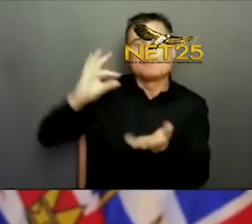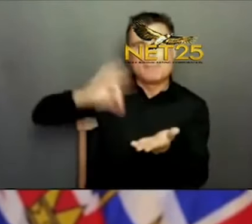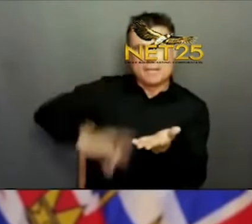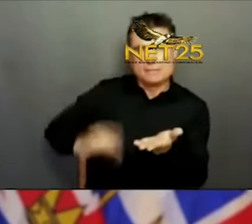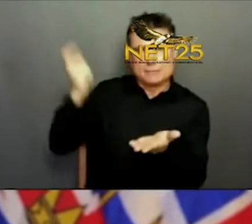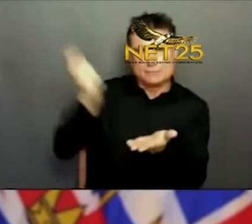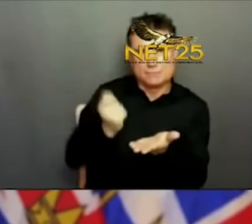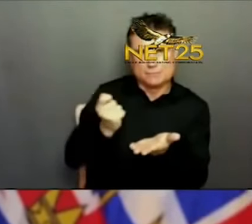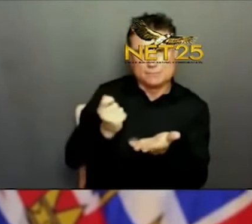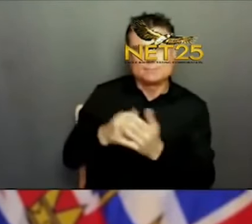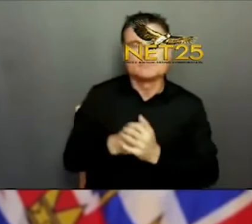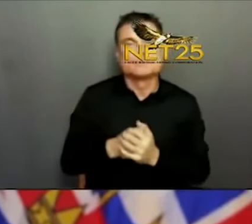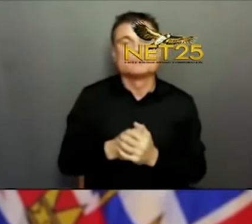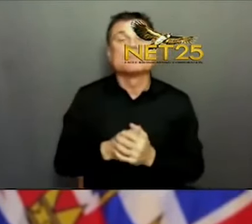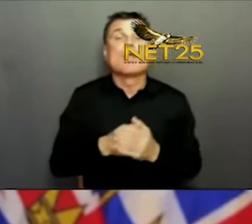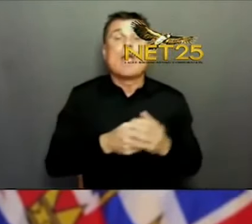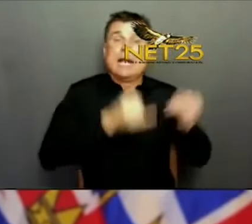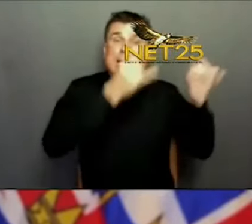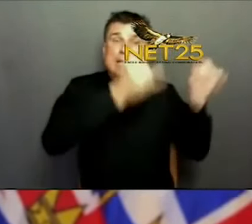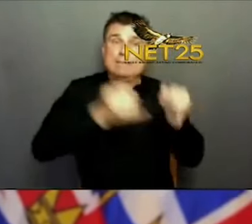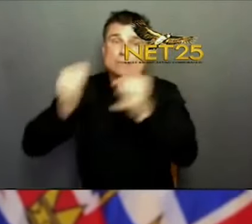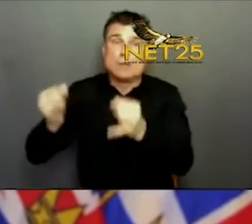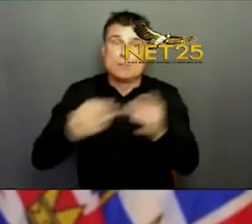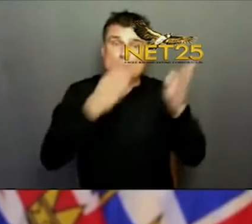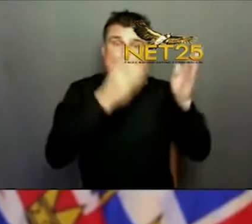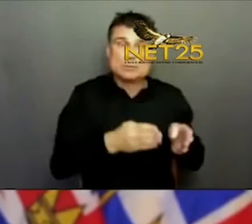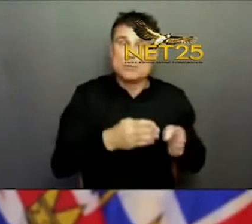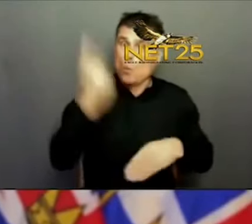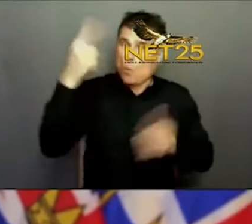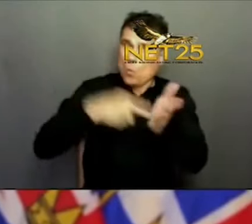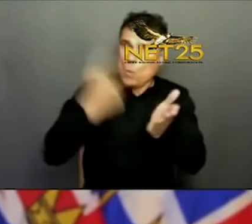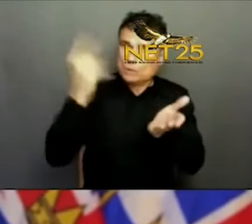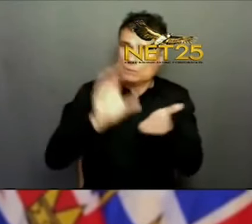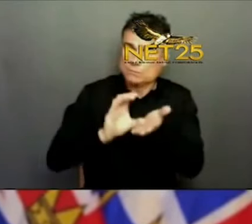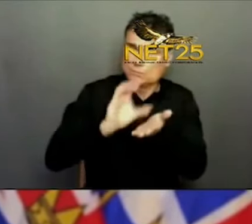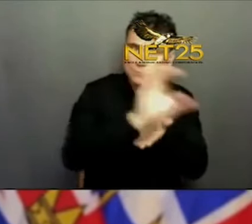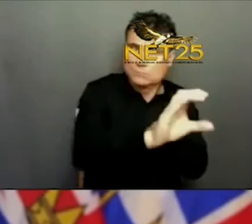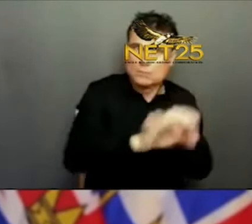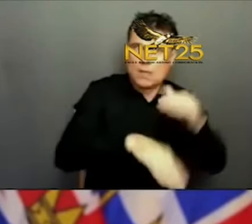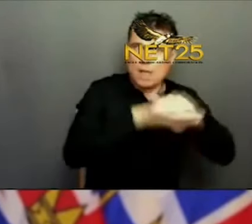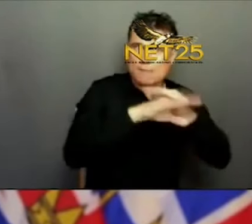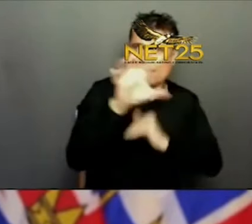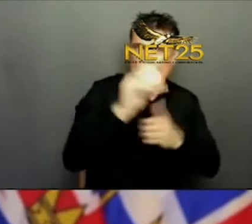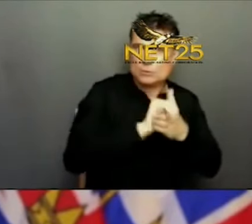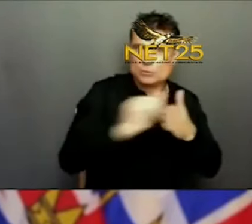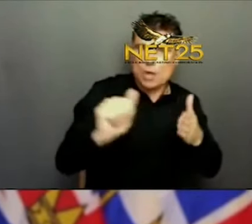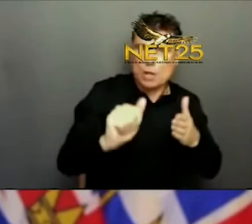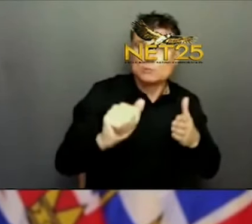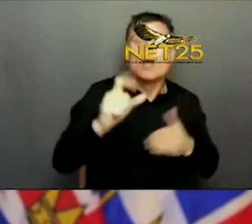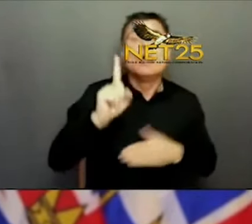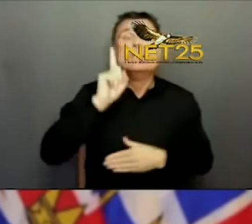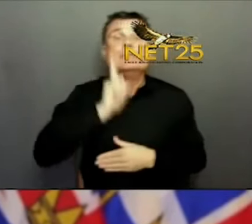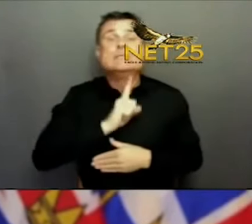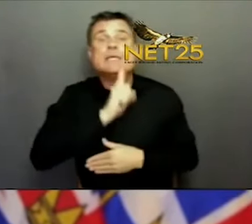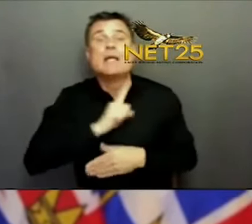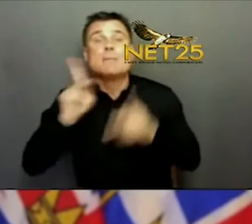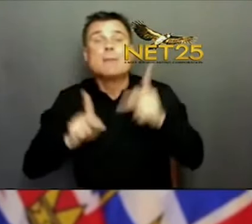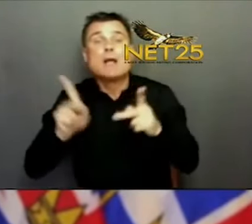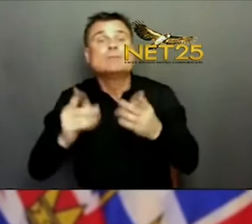one-time payment of up to $500 for single people earning less than